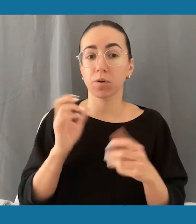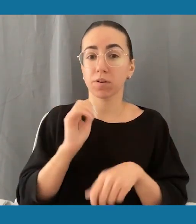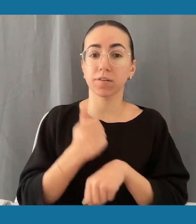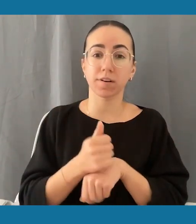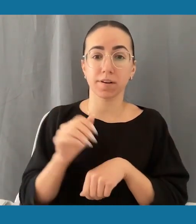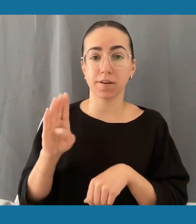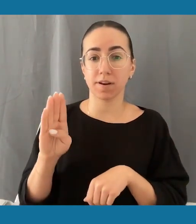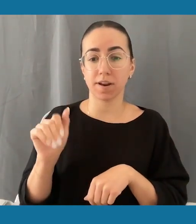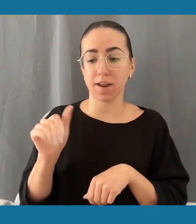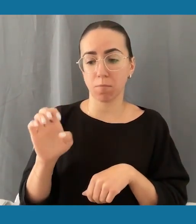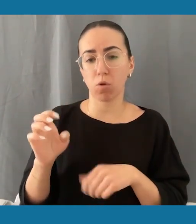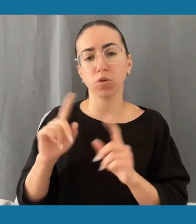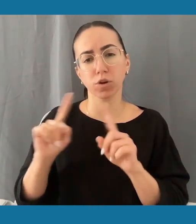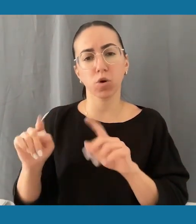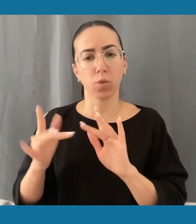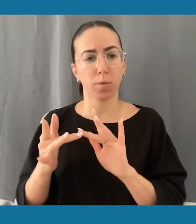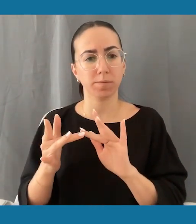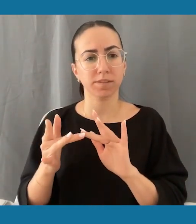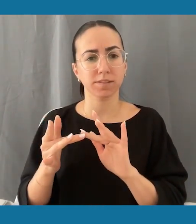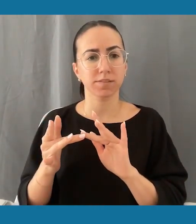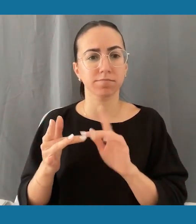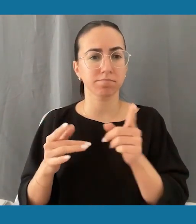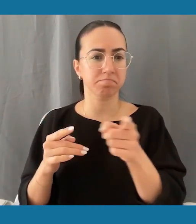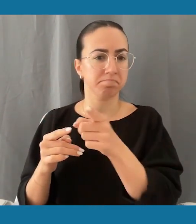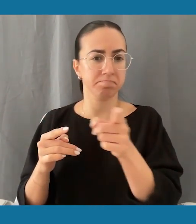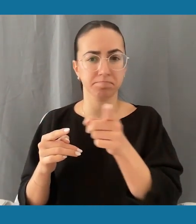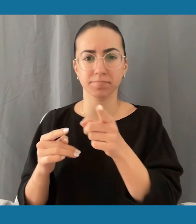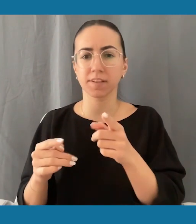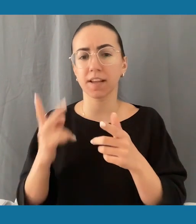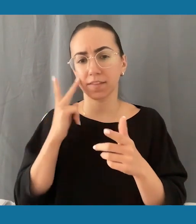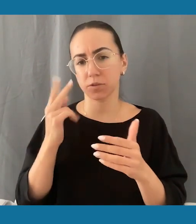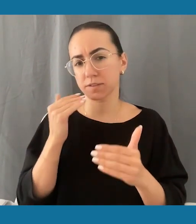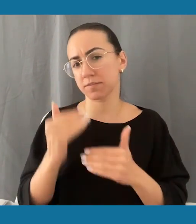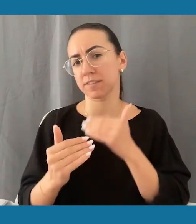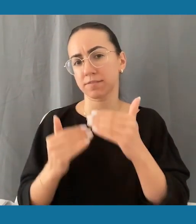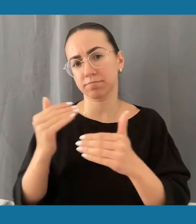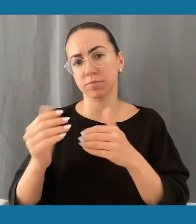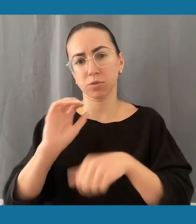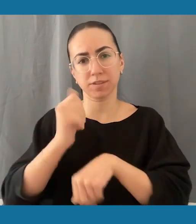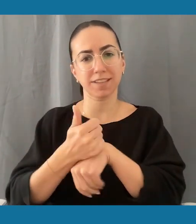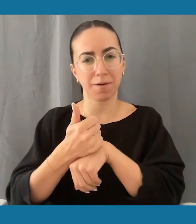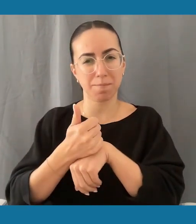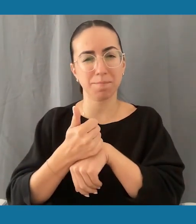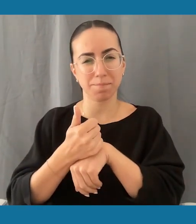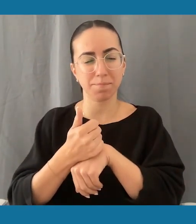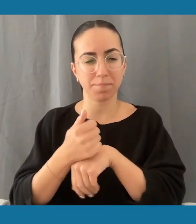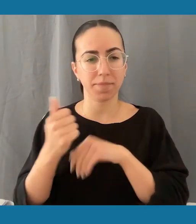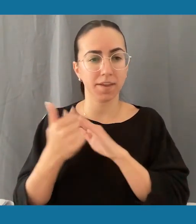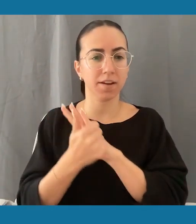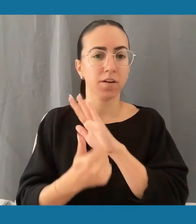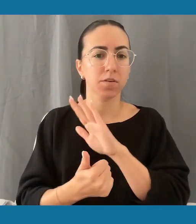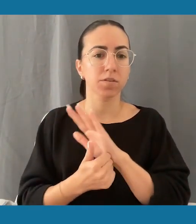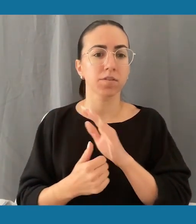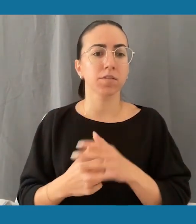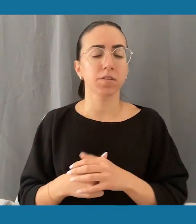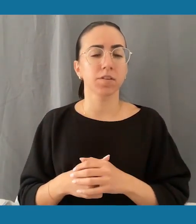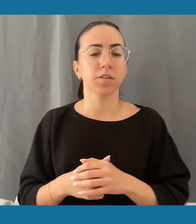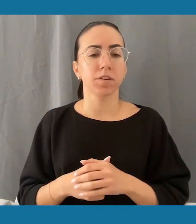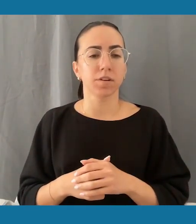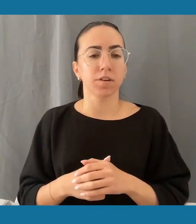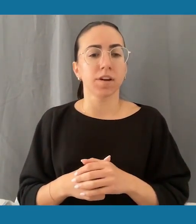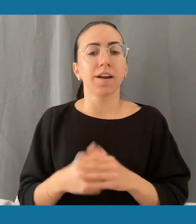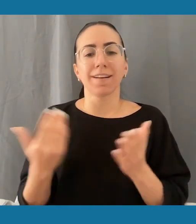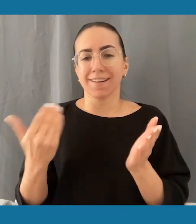there is a whole step-by-step set of instructions for opening up the account. And as we know, it is